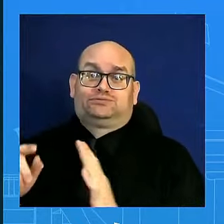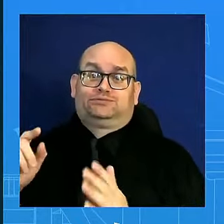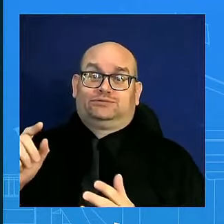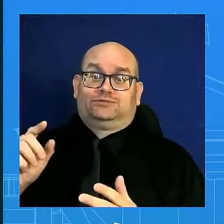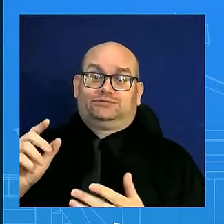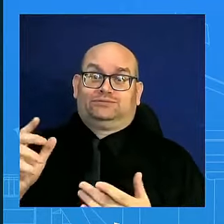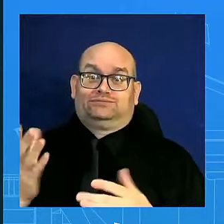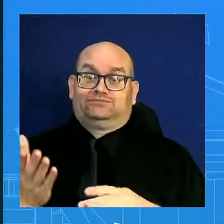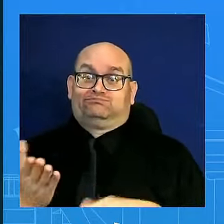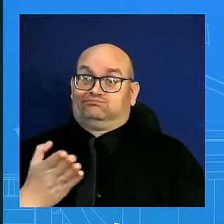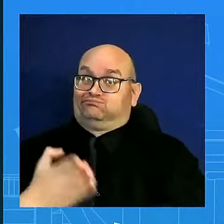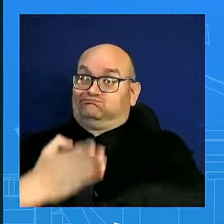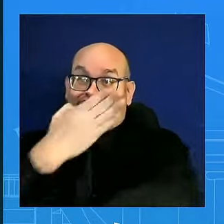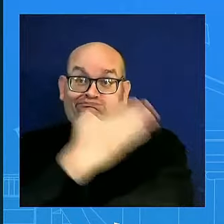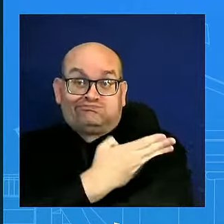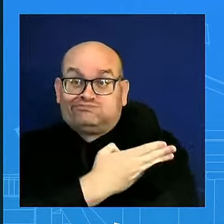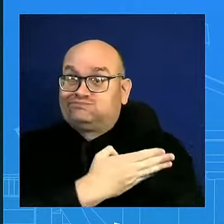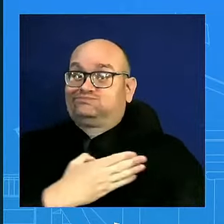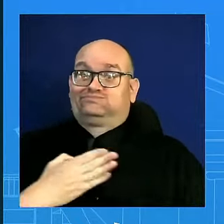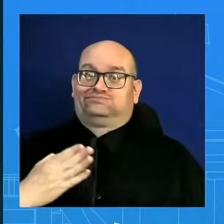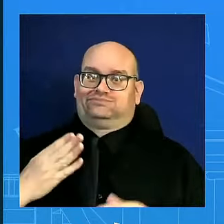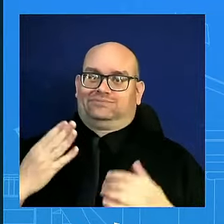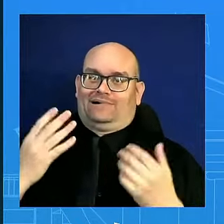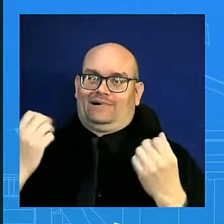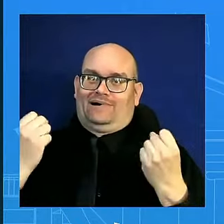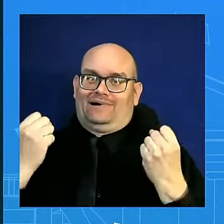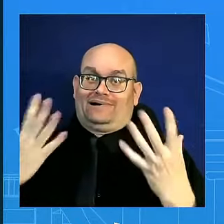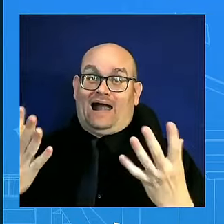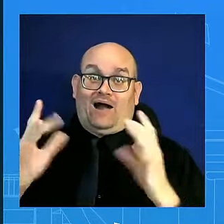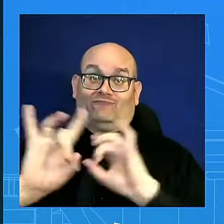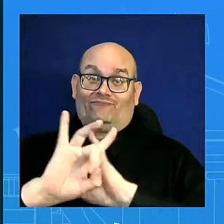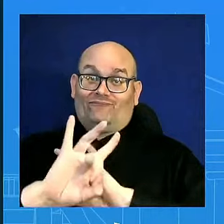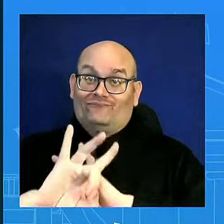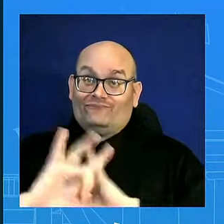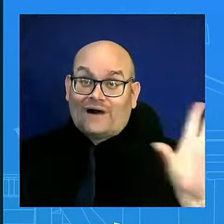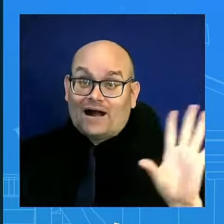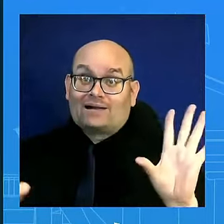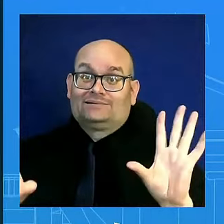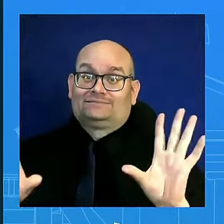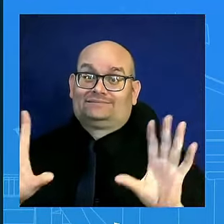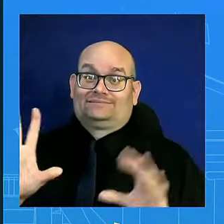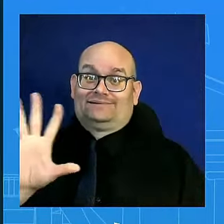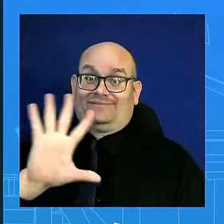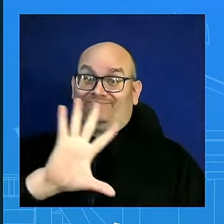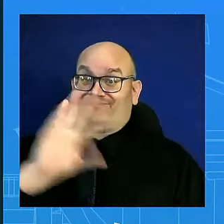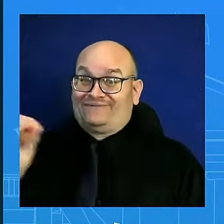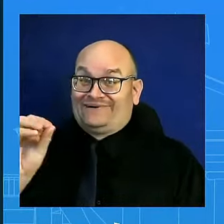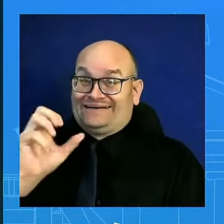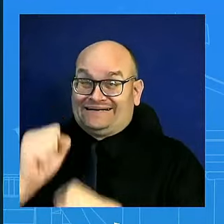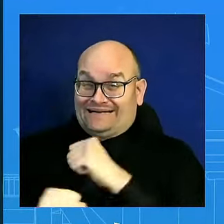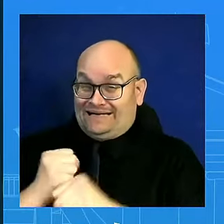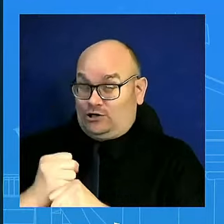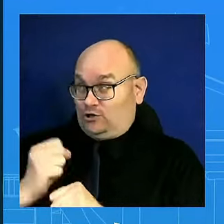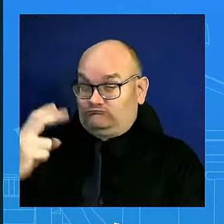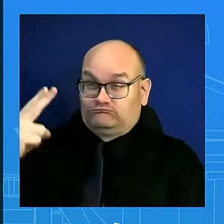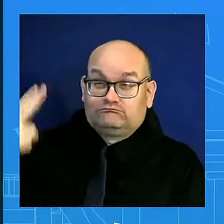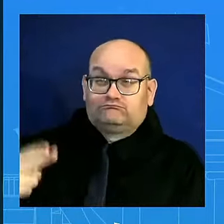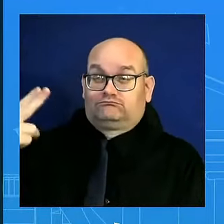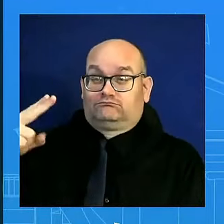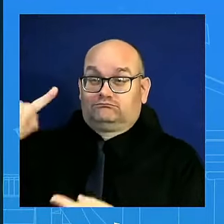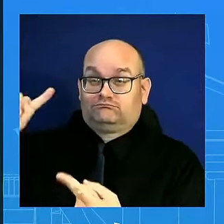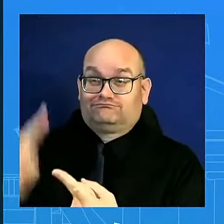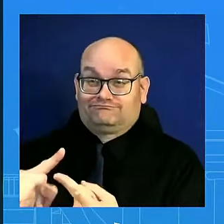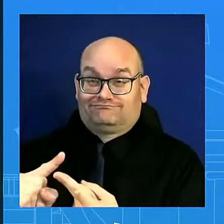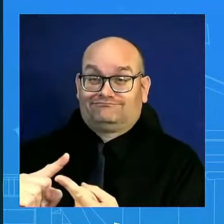turned that around, but have brought violent crime to a 50-year low. That is something that the President was able to do with his partnership